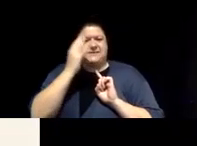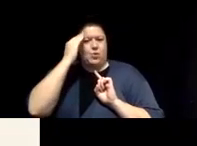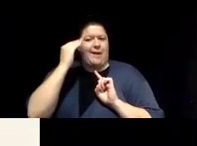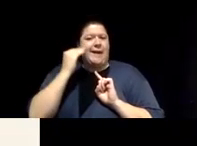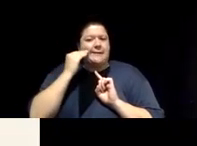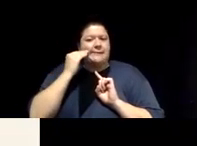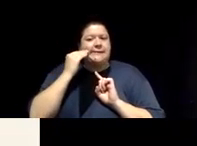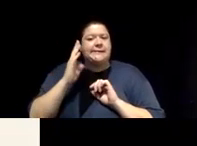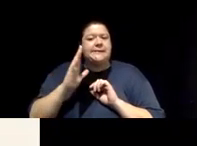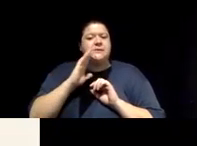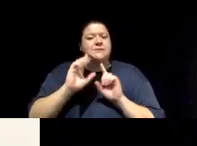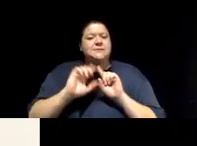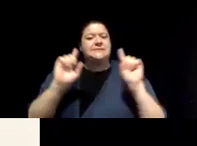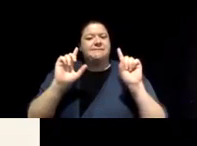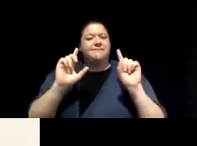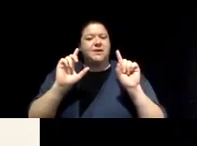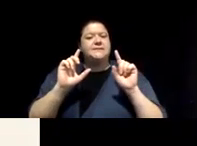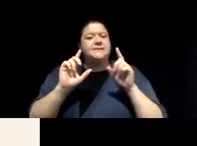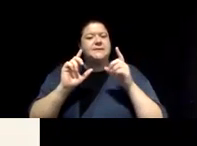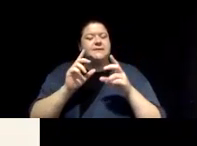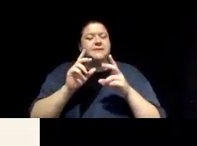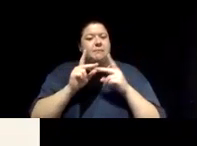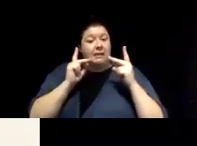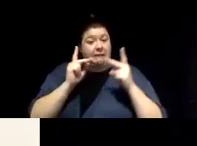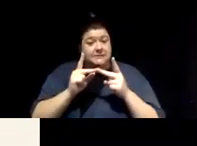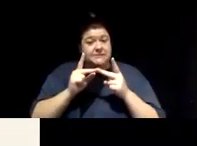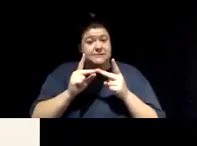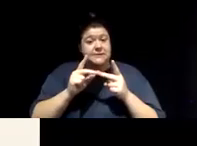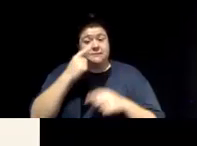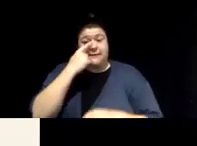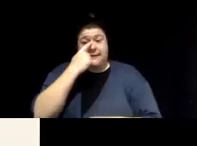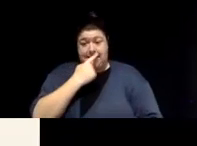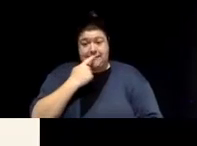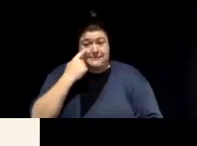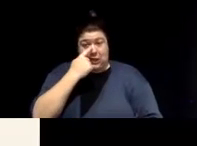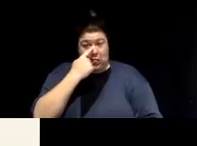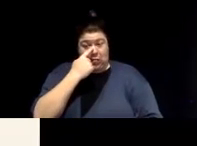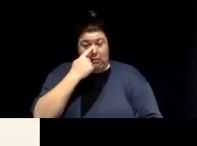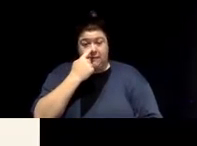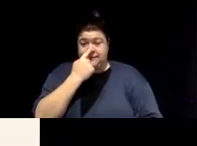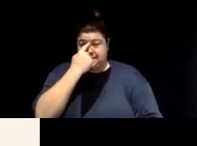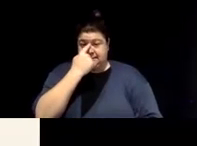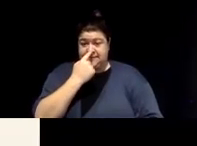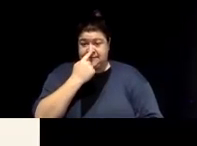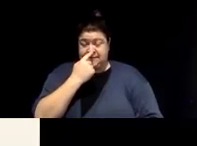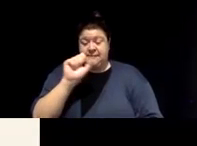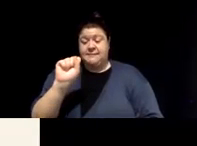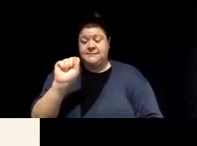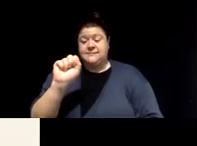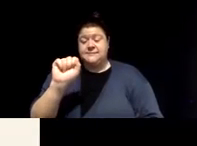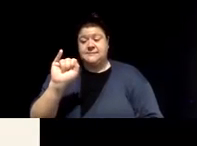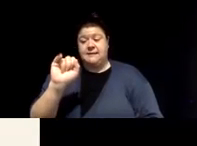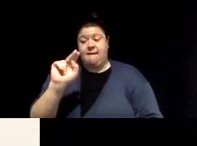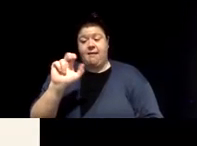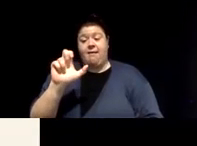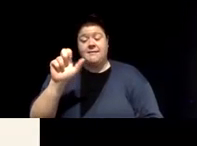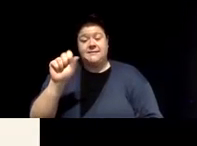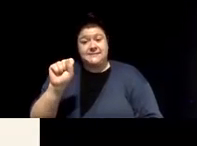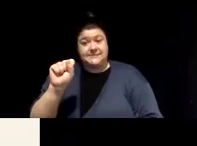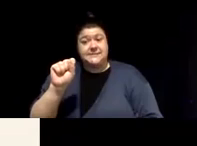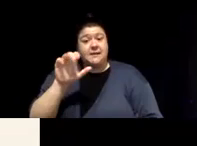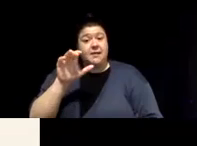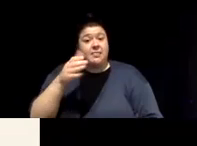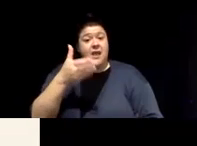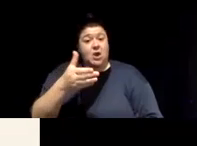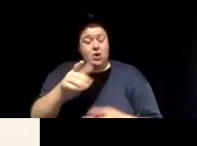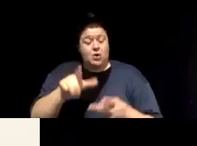several cavities. One is the nasal cavity where your sinuses are located. And the other is